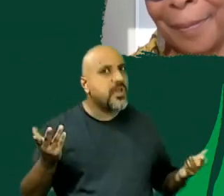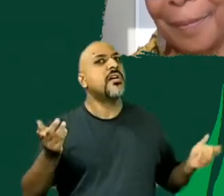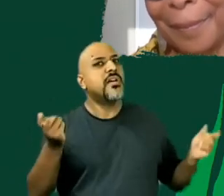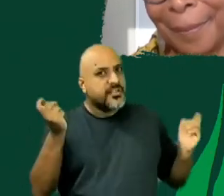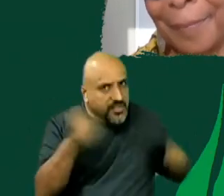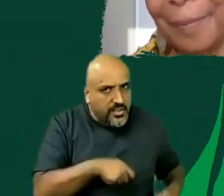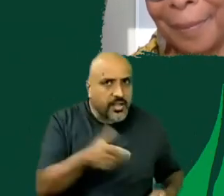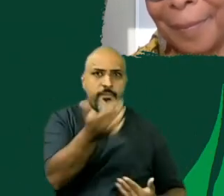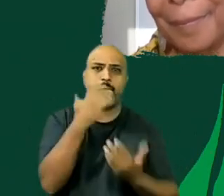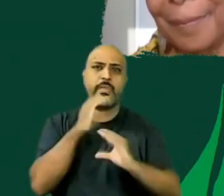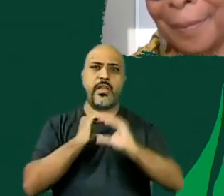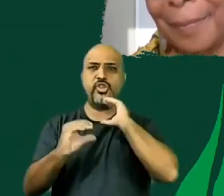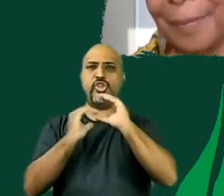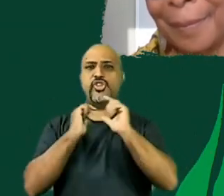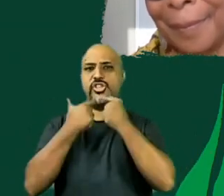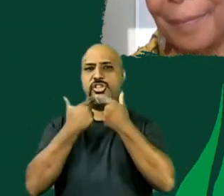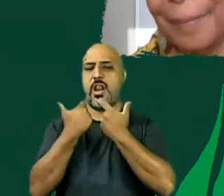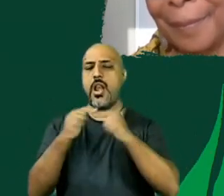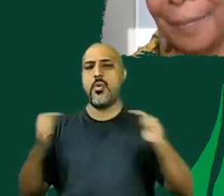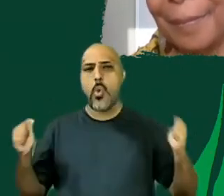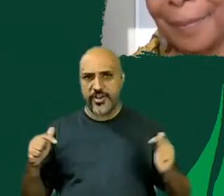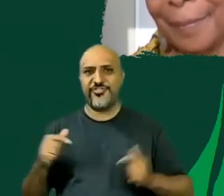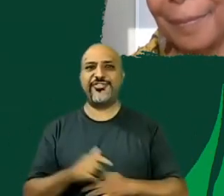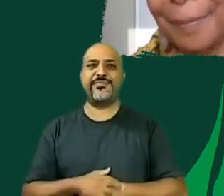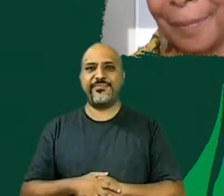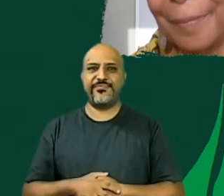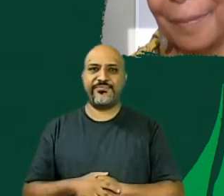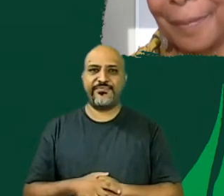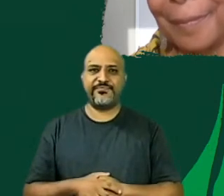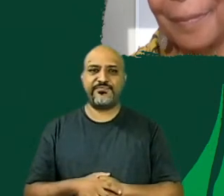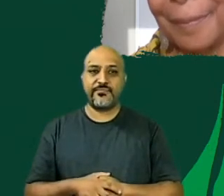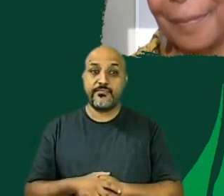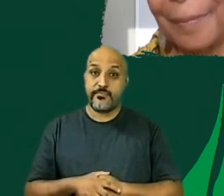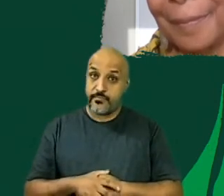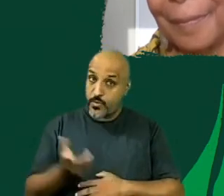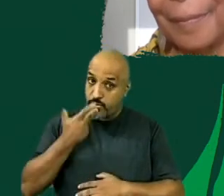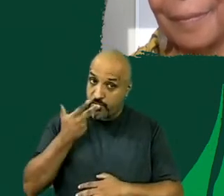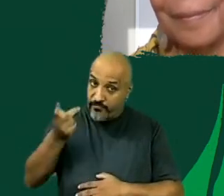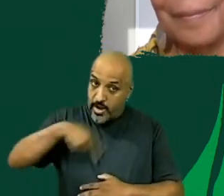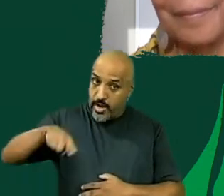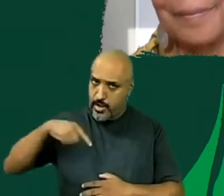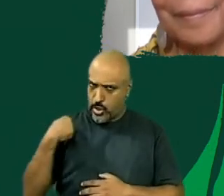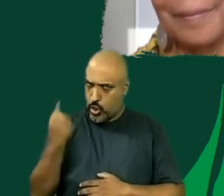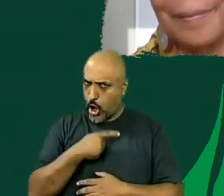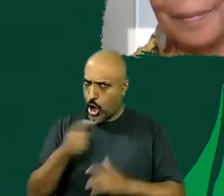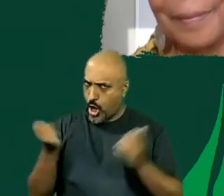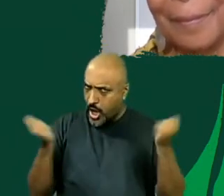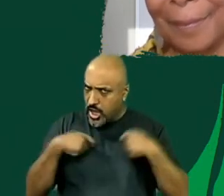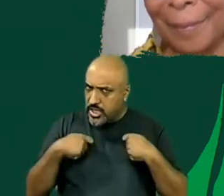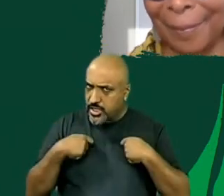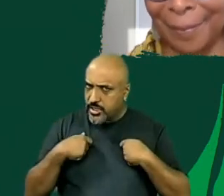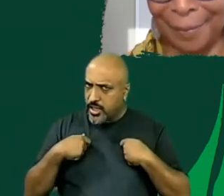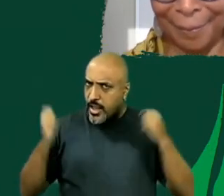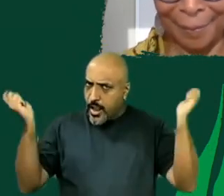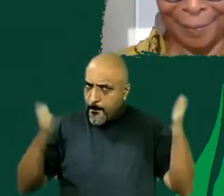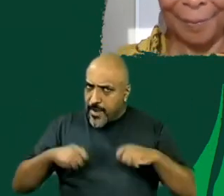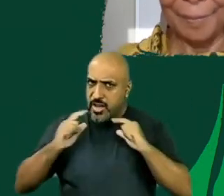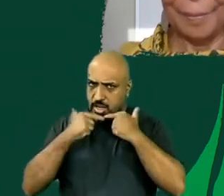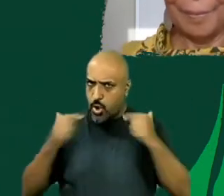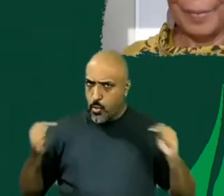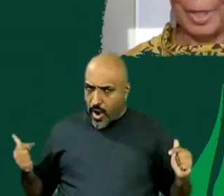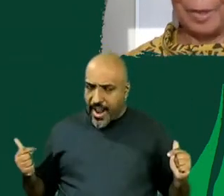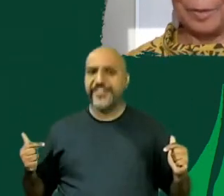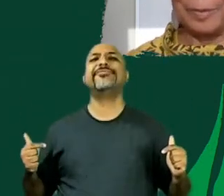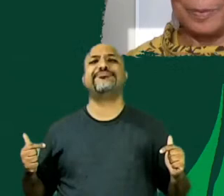this capacity for language. So when they deny our ability to speak